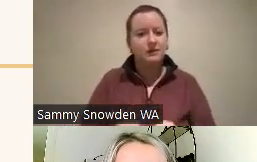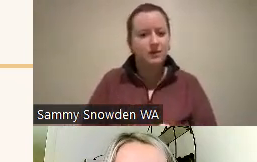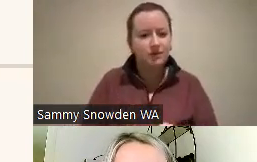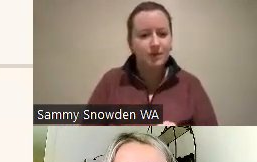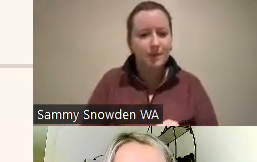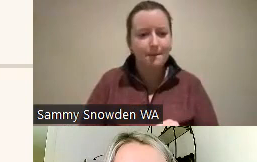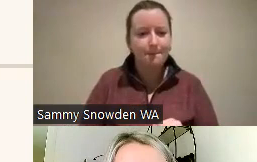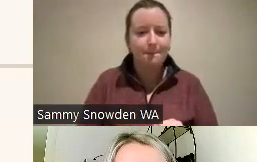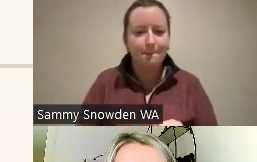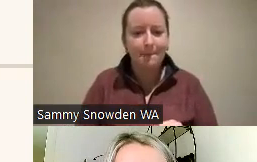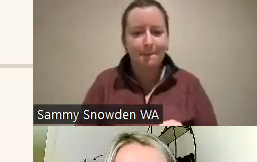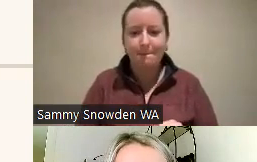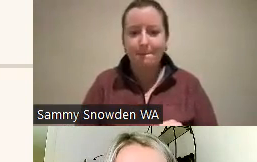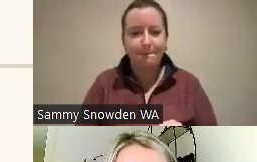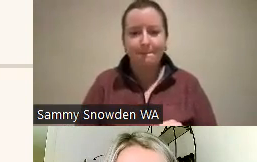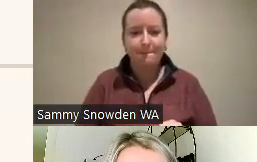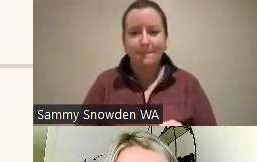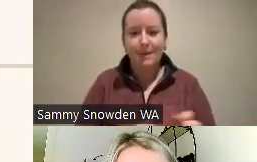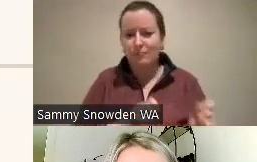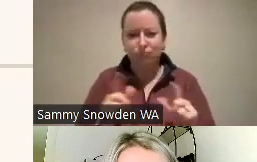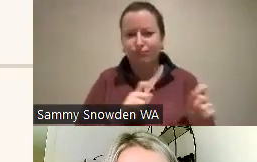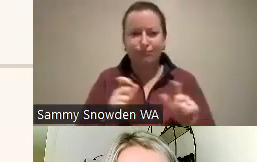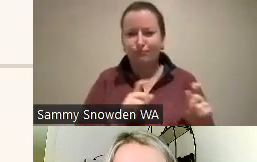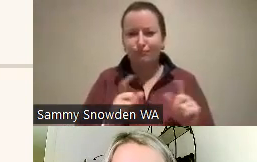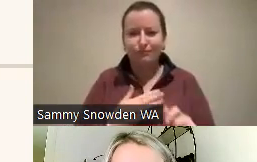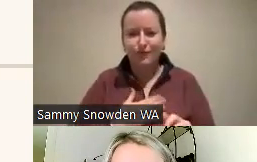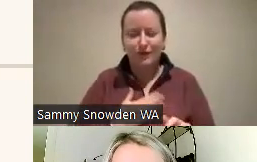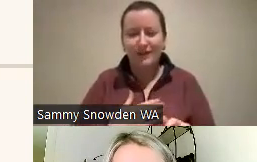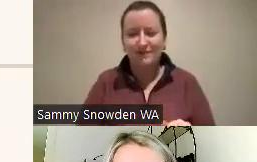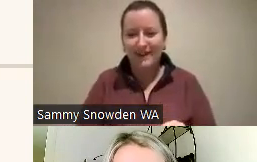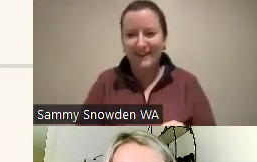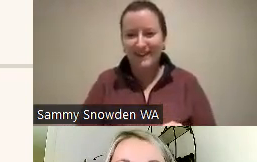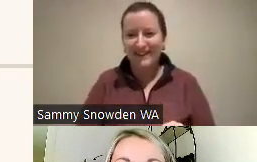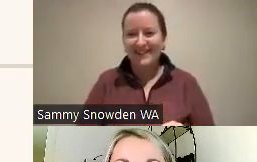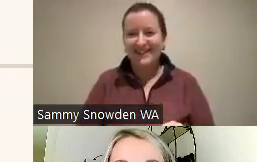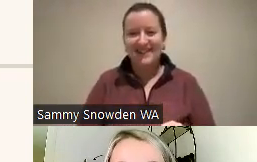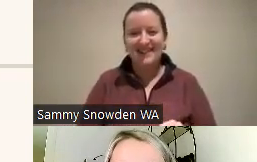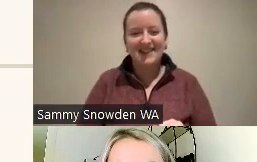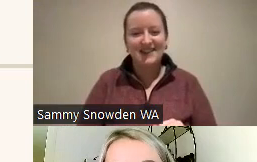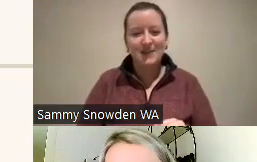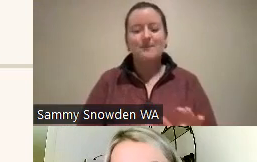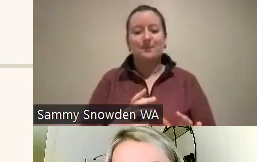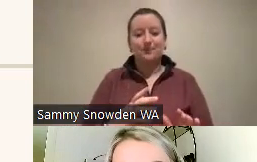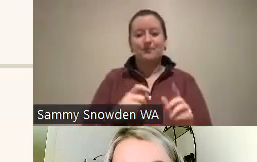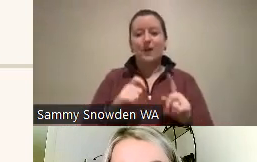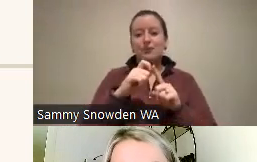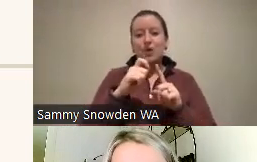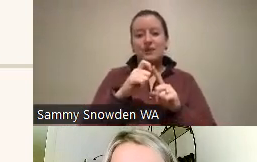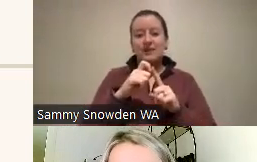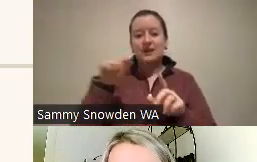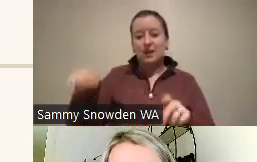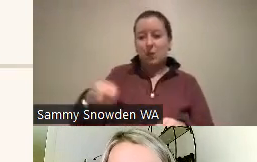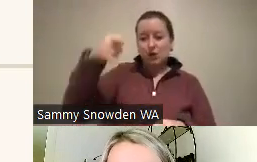And I'll just show you some, well, 32 grams, is it? 32 grams, yeah, there we go. And